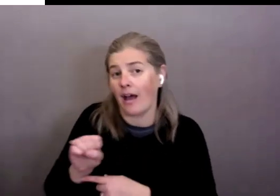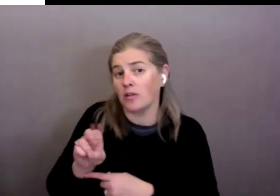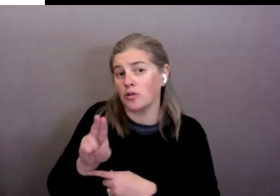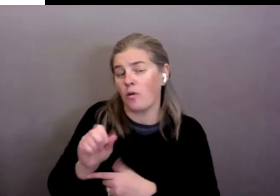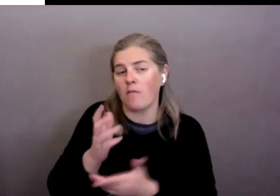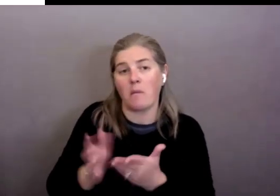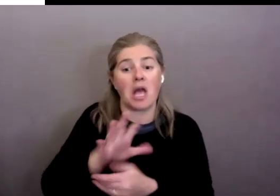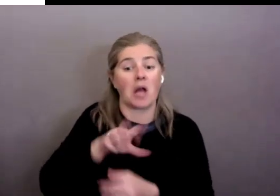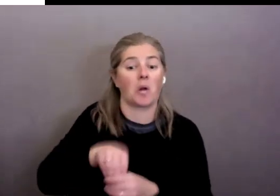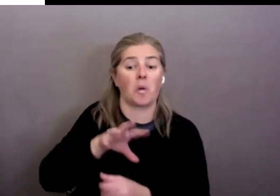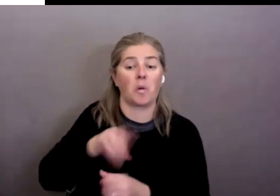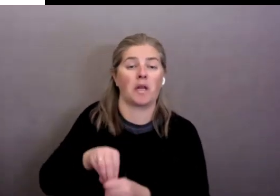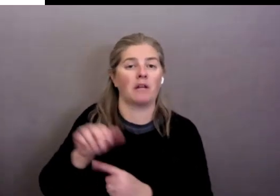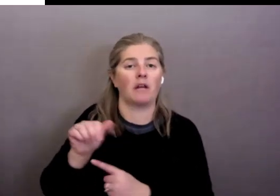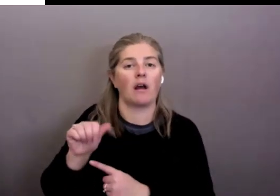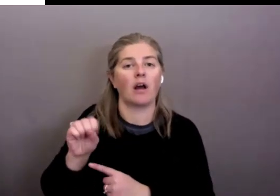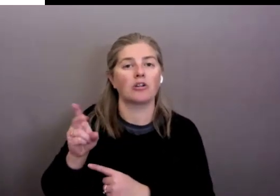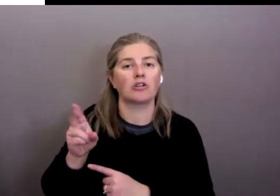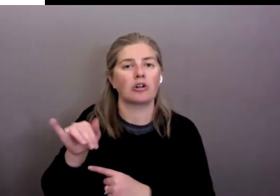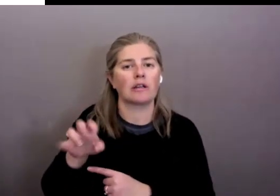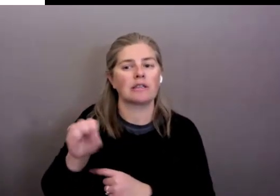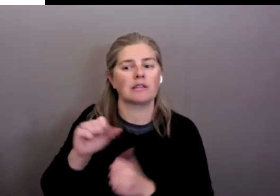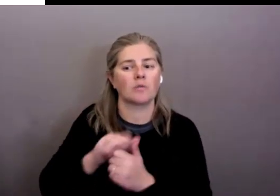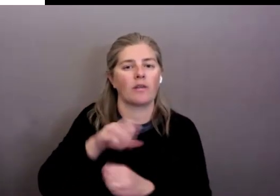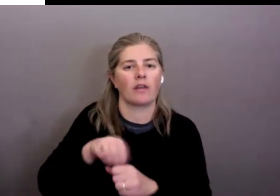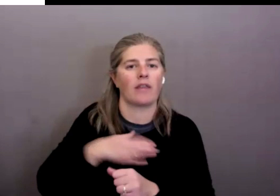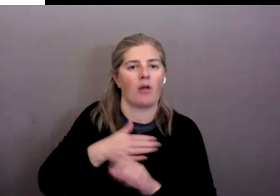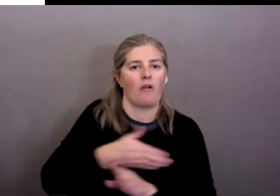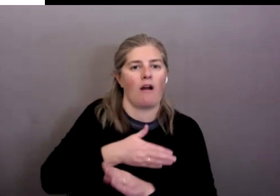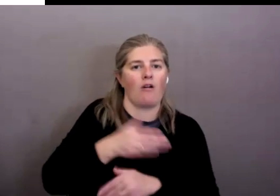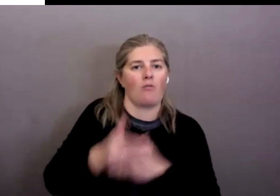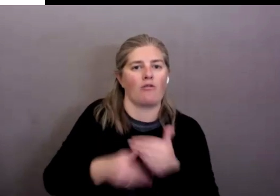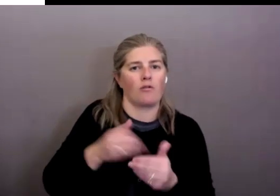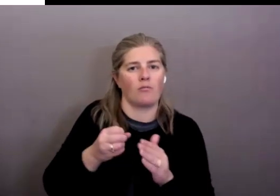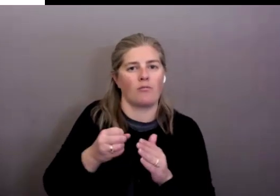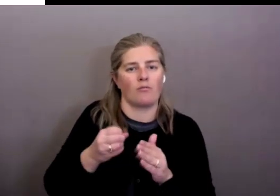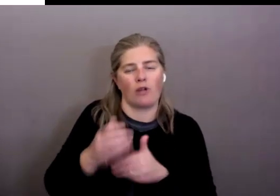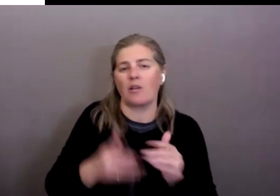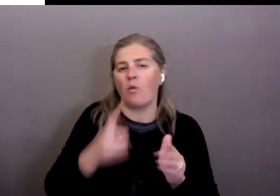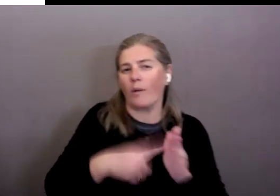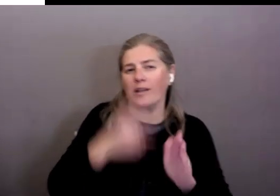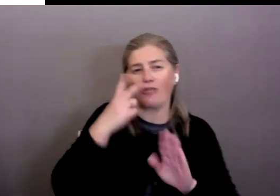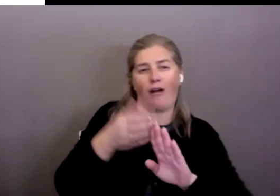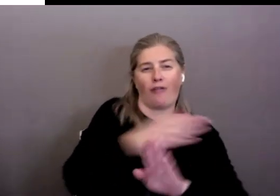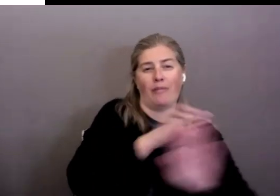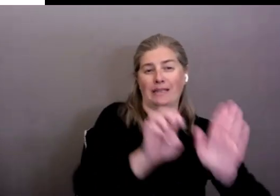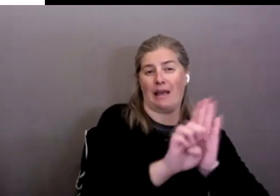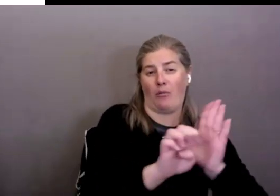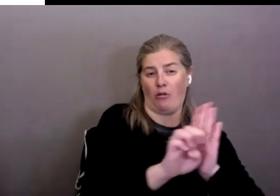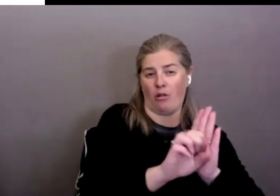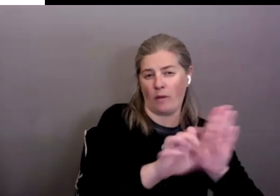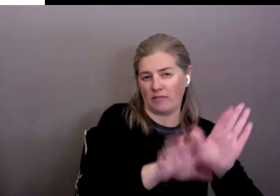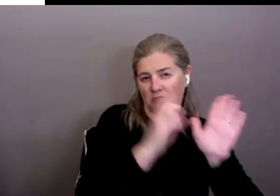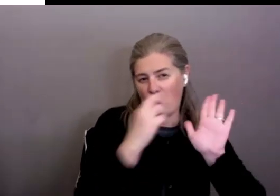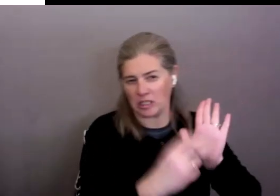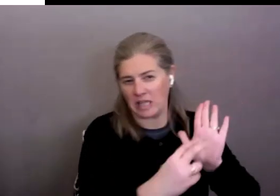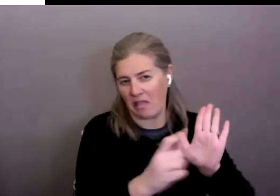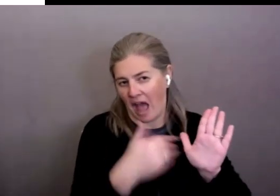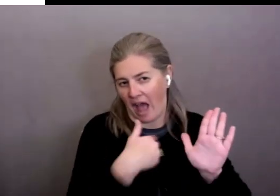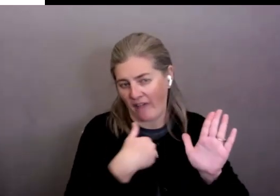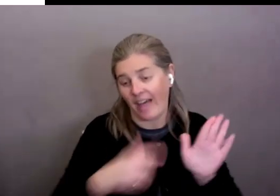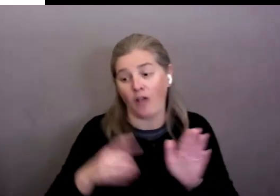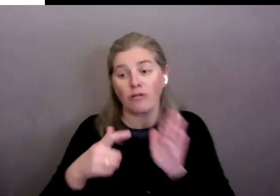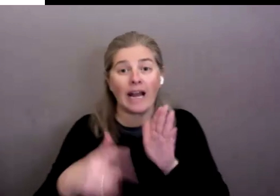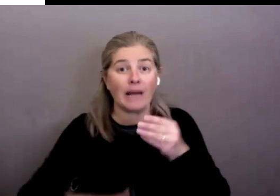these assurances into their prior approval processes, which is what we saw in the sample form that we looked at, in addition to the requirements laid